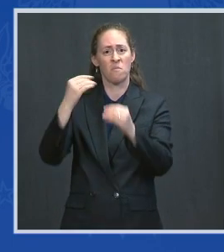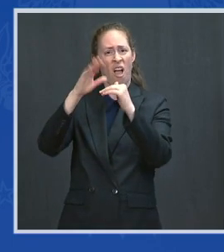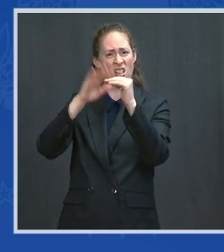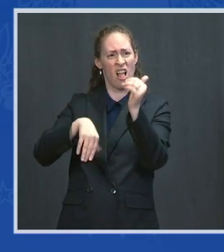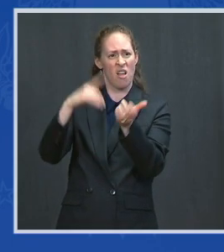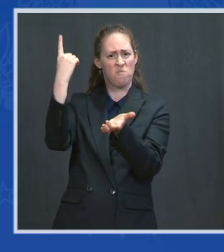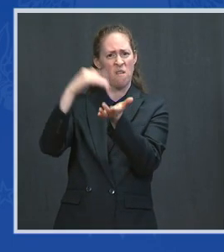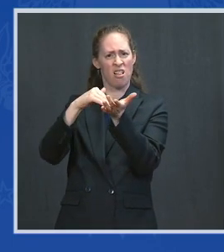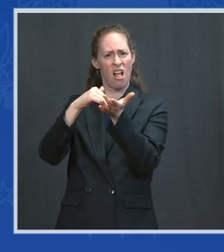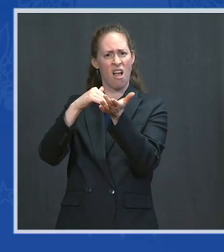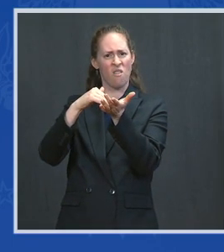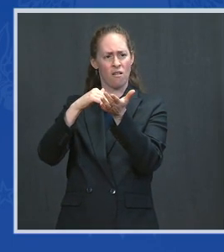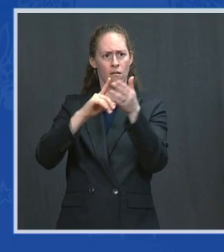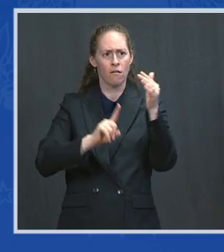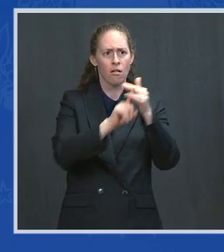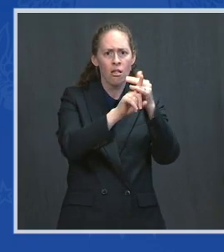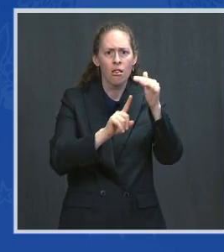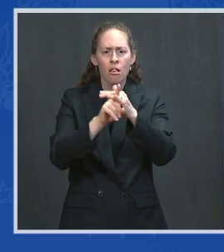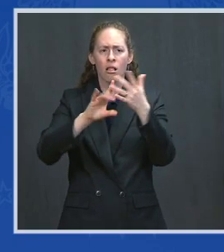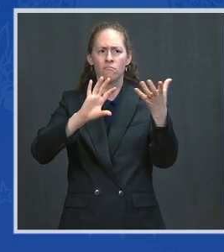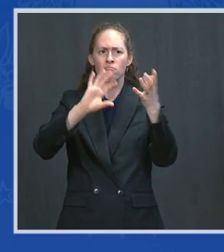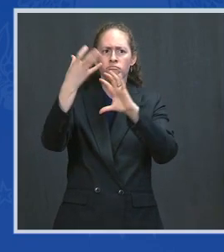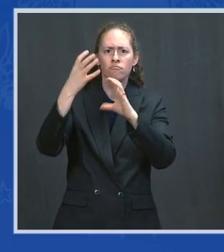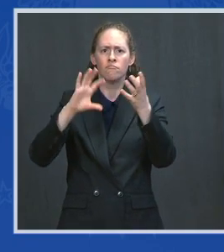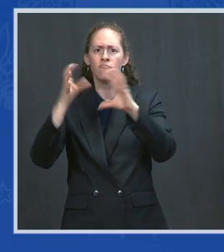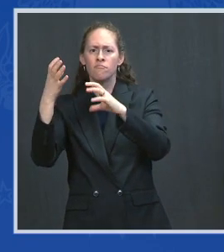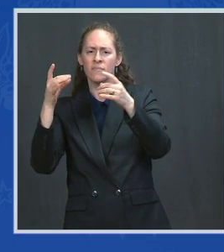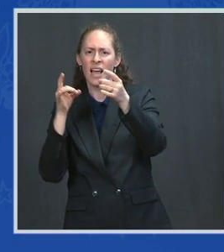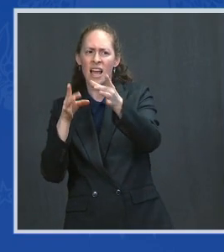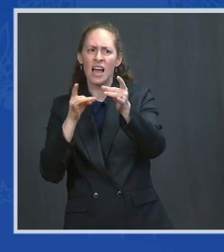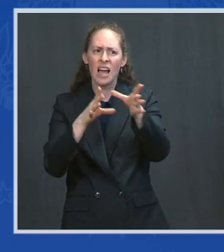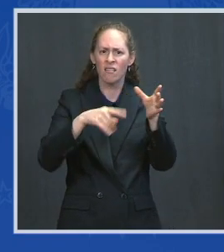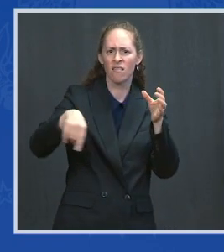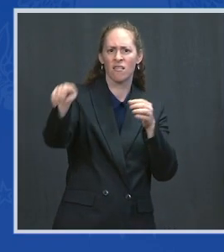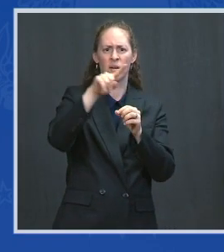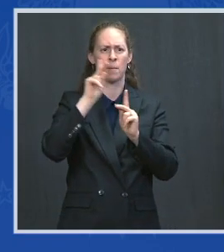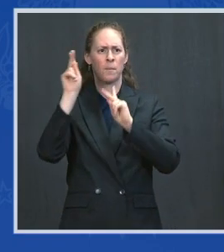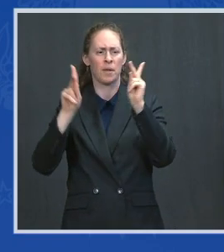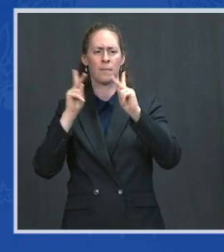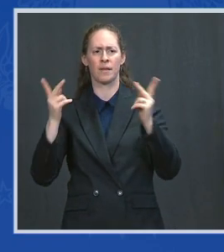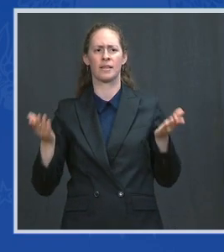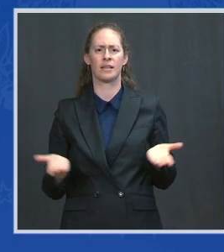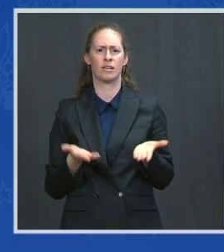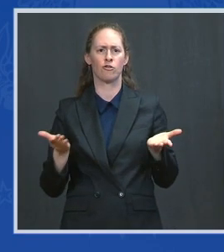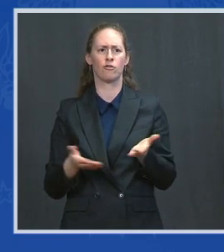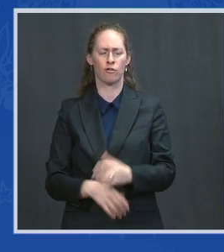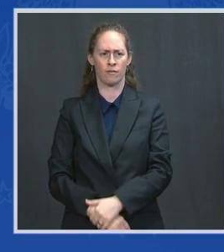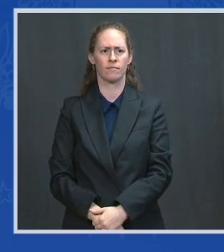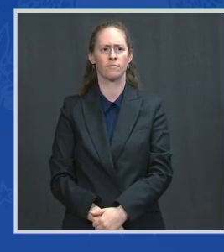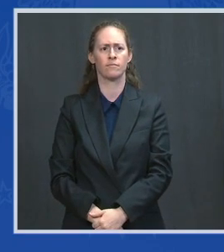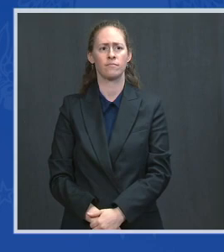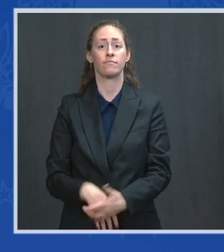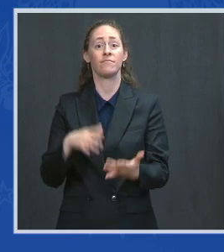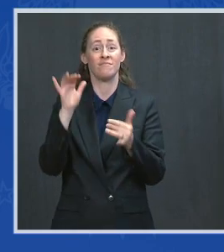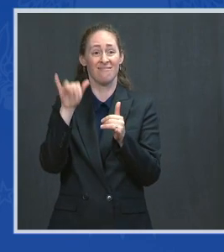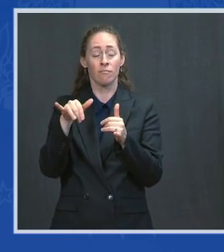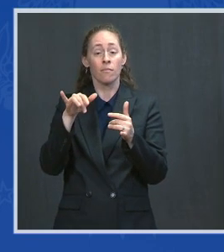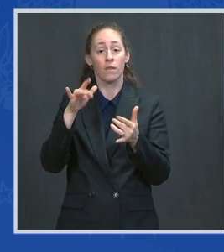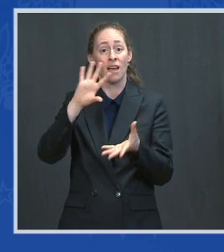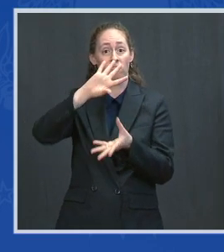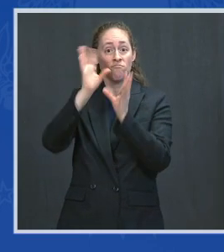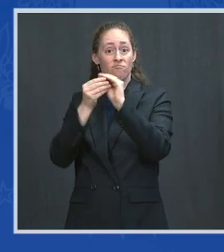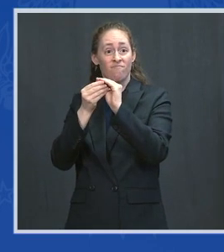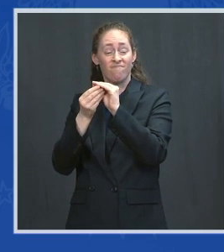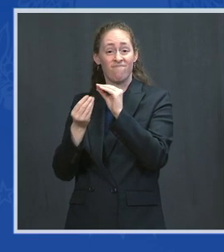pandemic. Today, that number is more than 6,600. And I'm talking